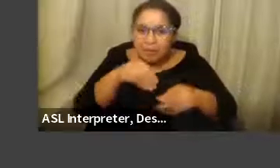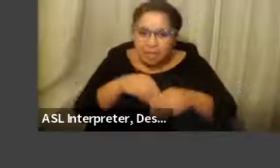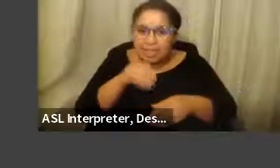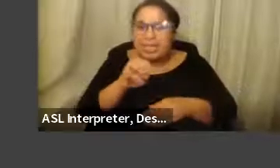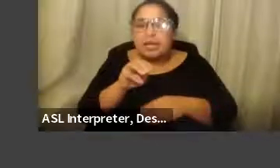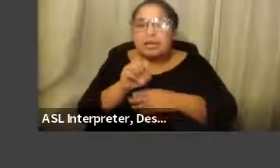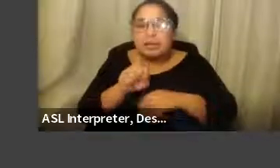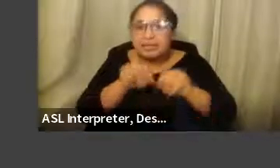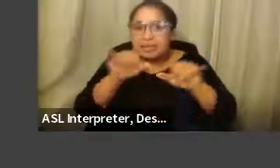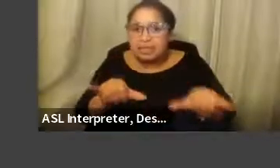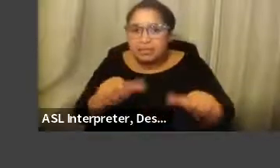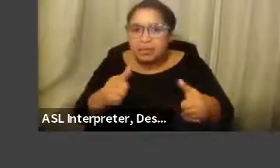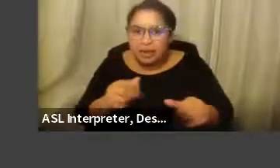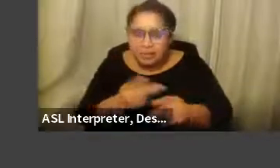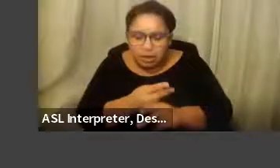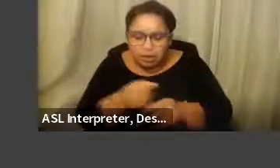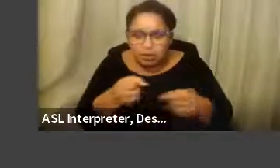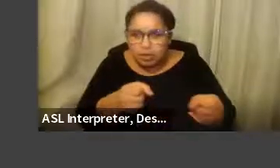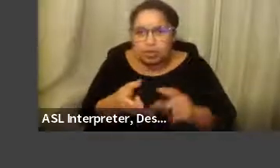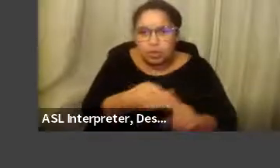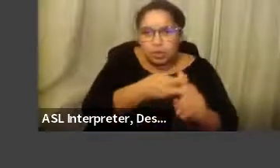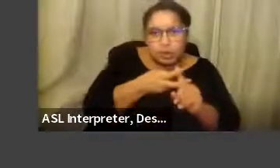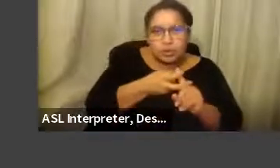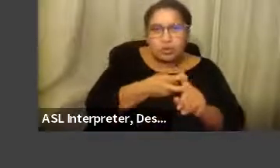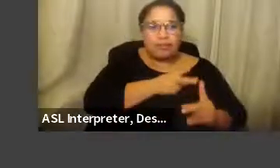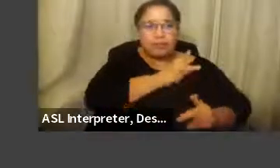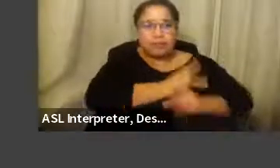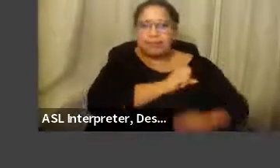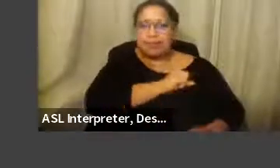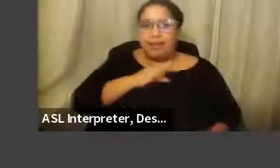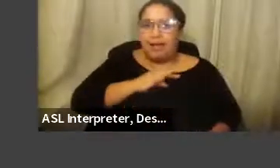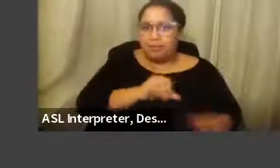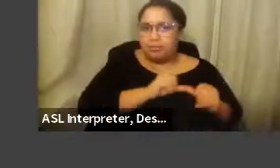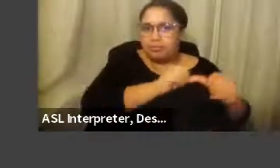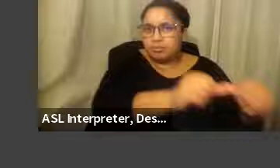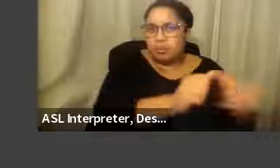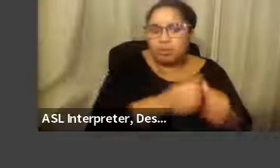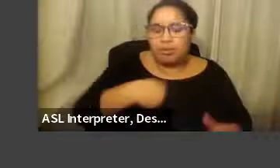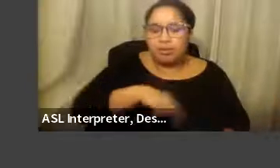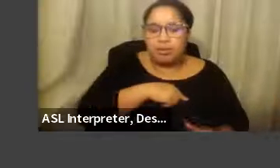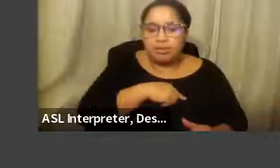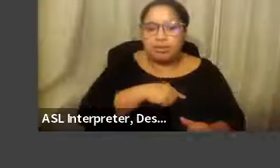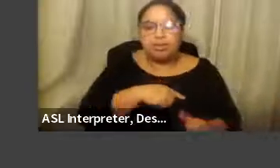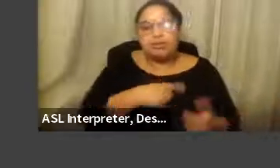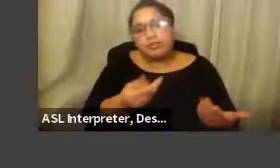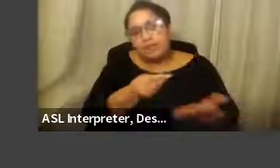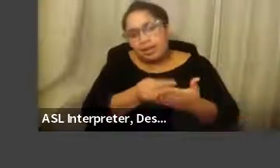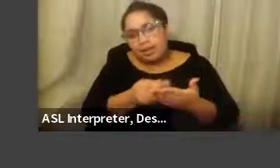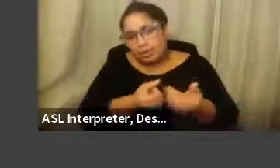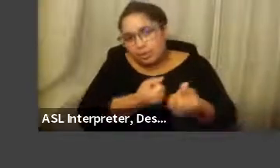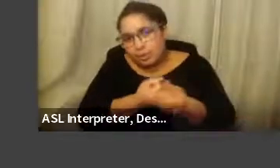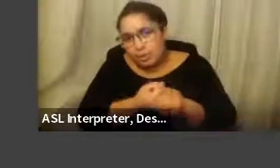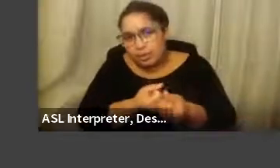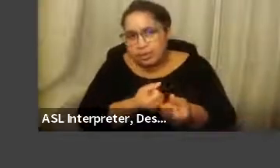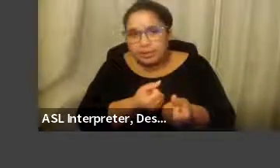So we're working on different strategies to recruit and retain our staff. And of course, without financial stability, we